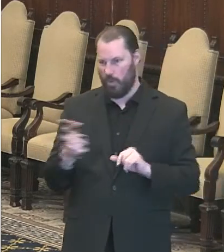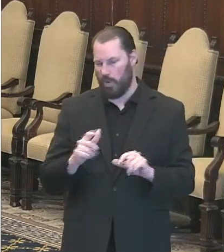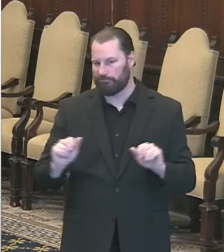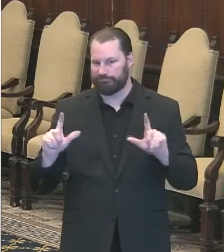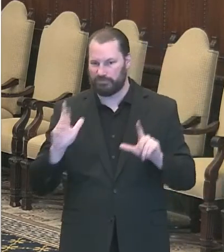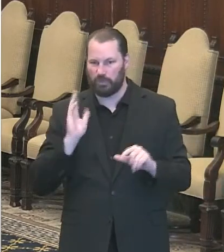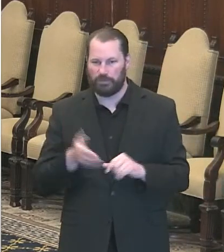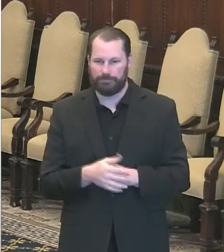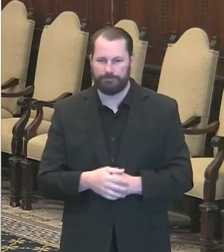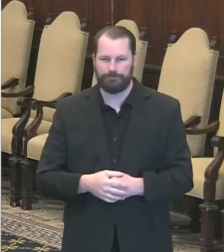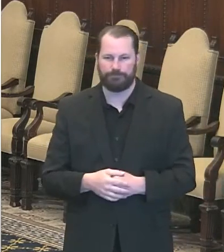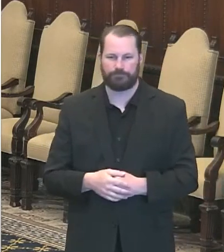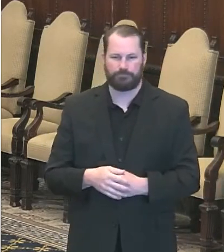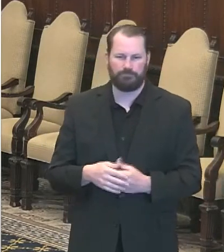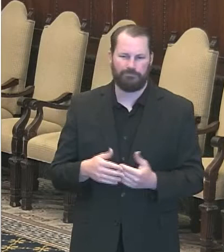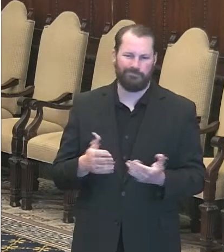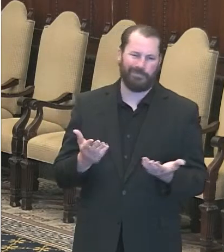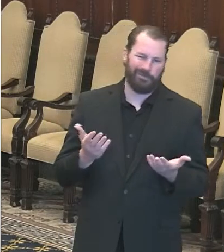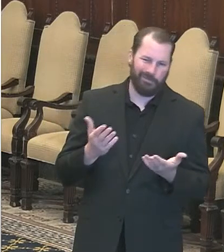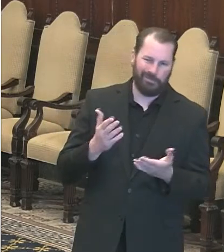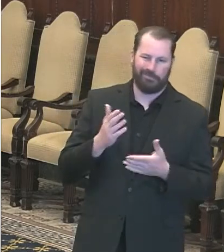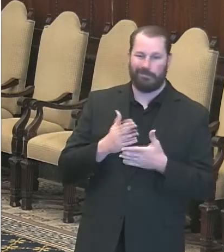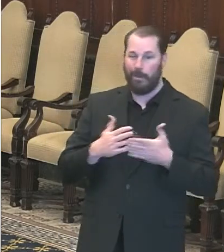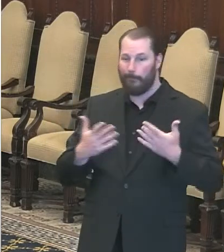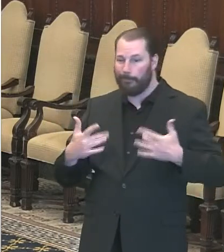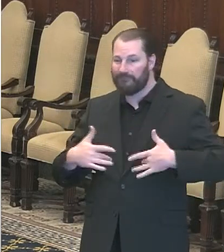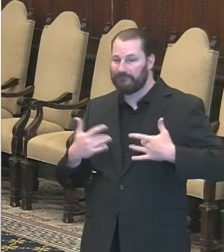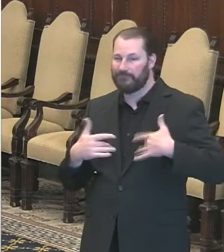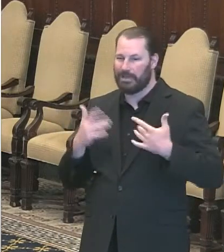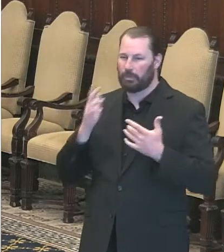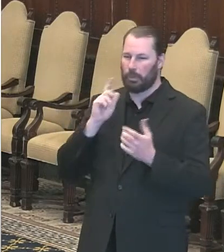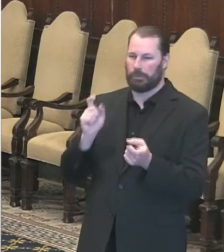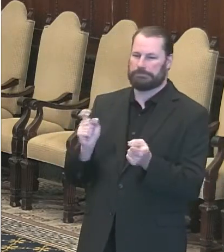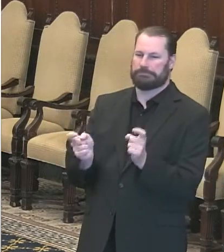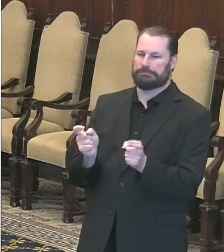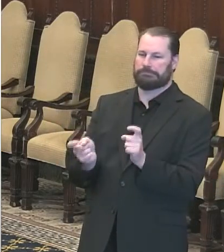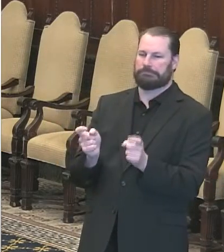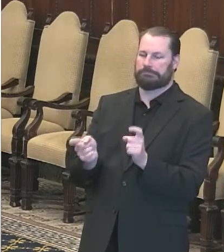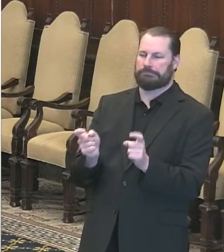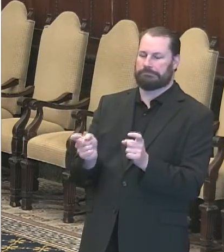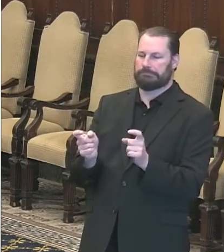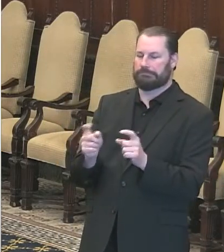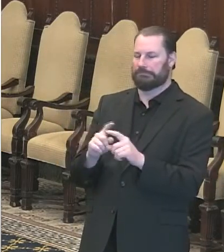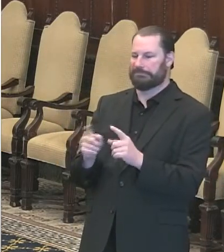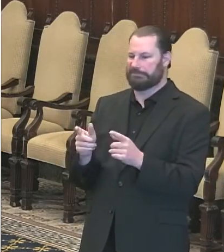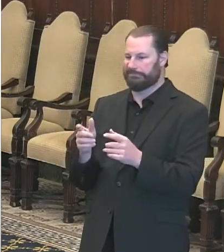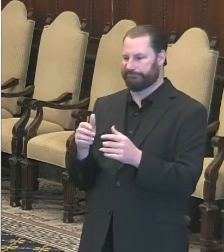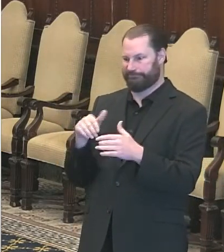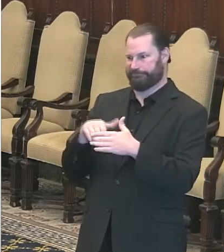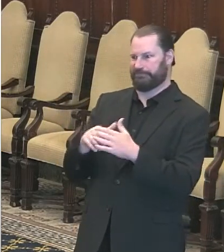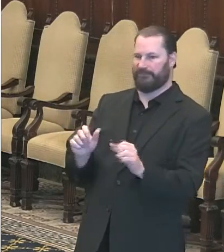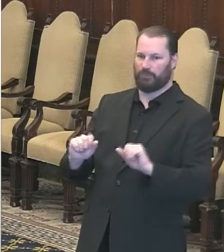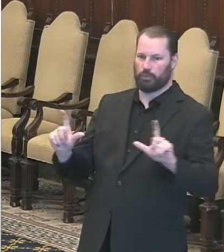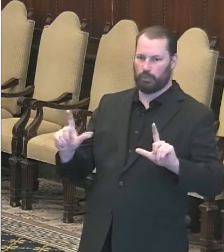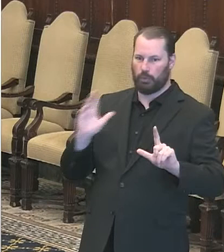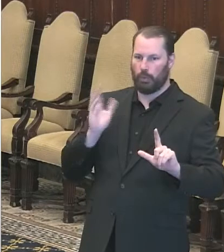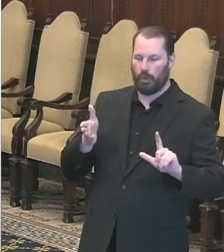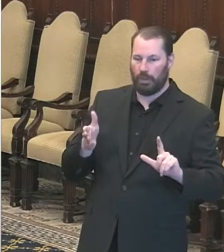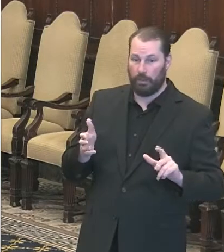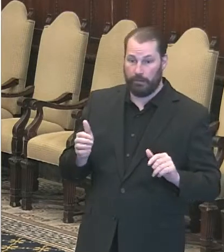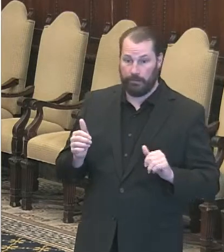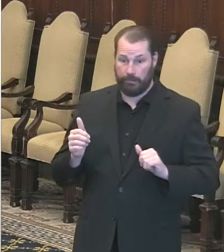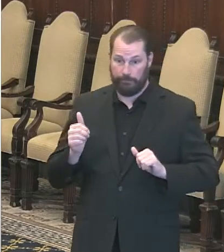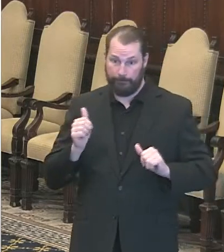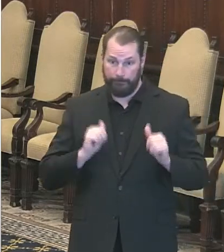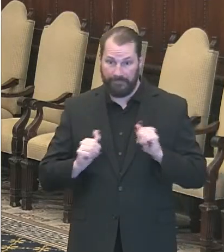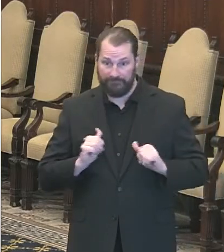be reimagined and delivered in a virtual festival. Performances, for example, by some of our great partners that people have come